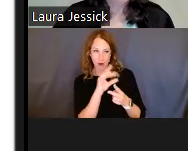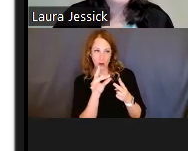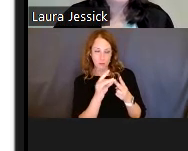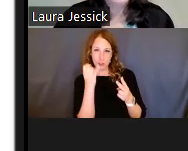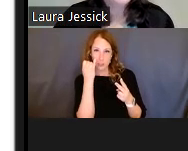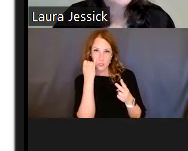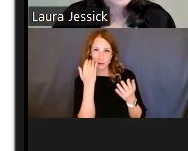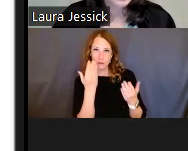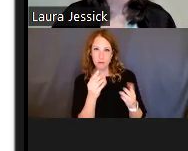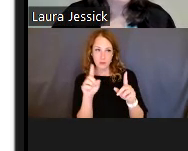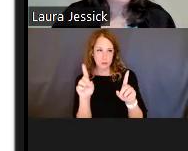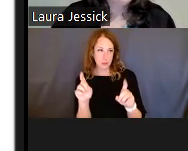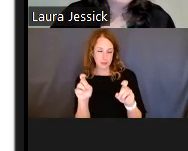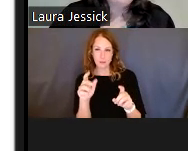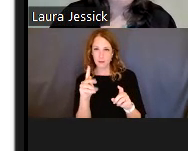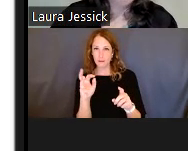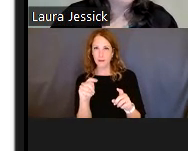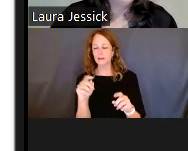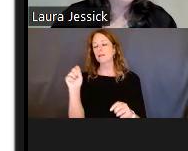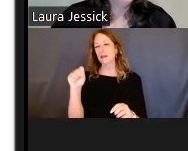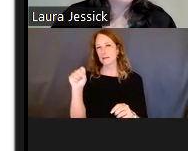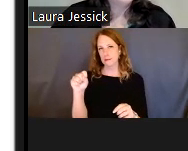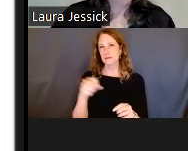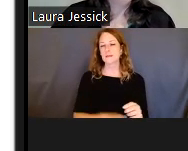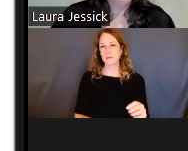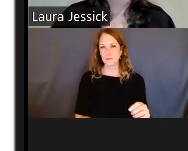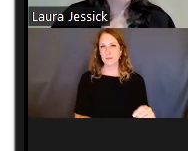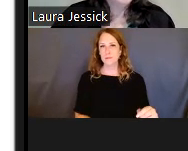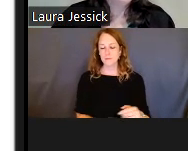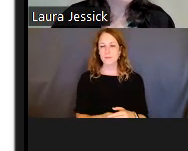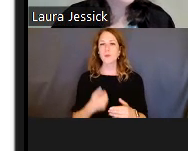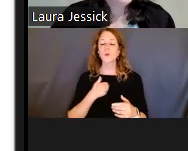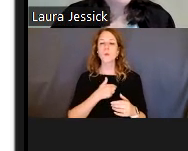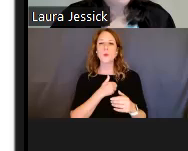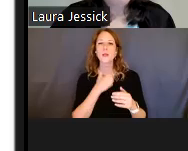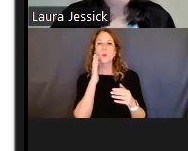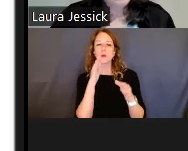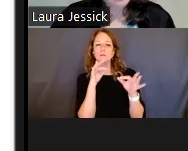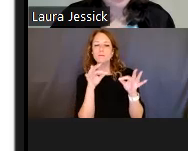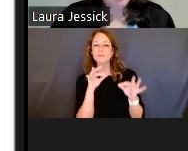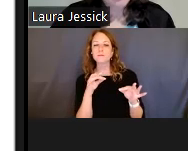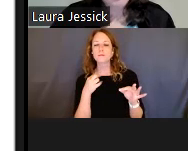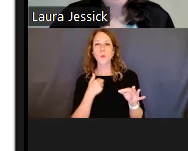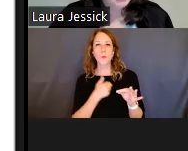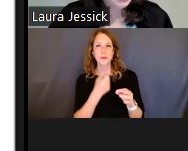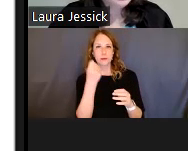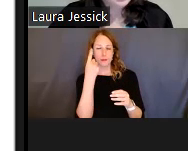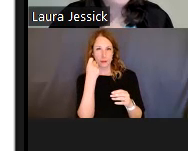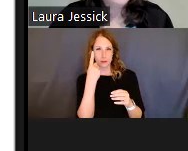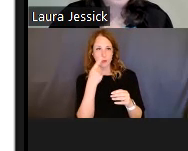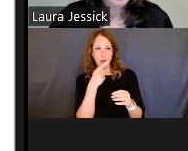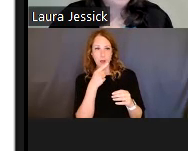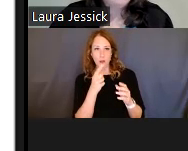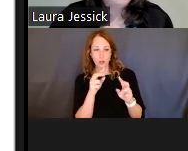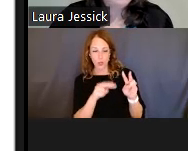their kit to be tested? Yes, so we go over that we understand, based on the review of their case,